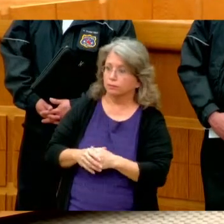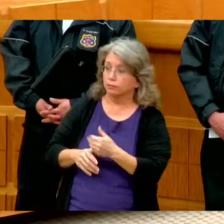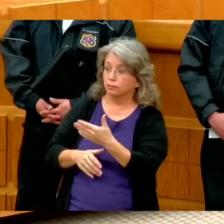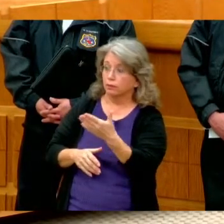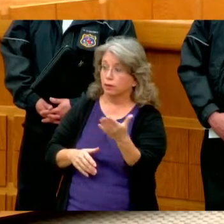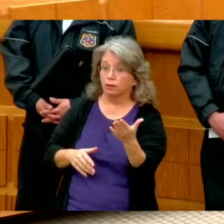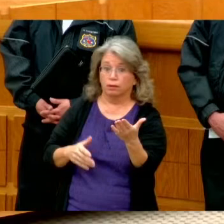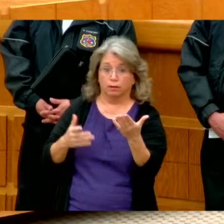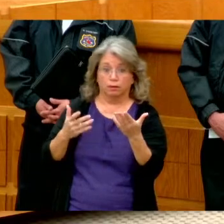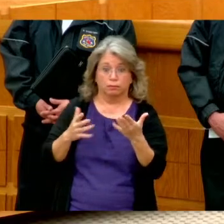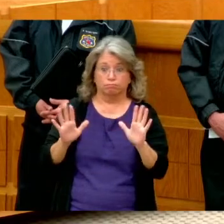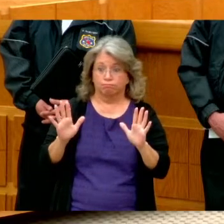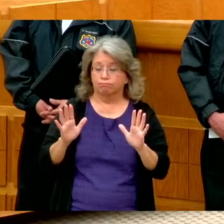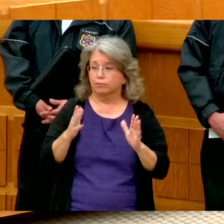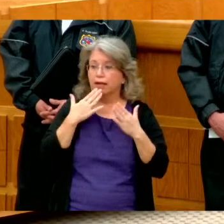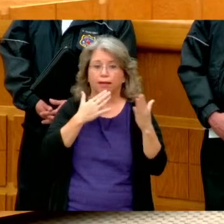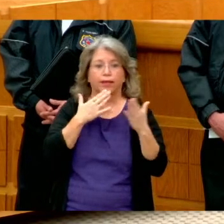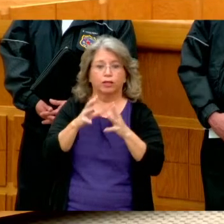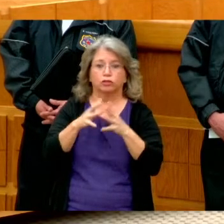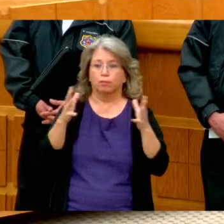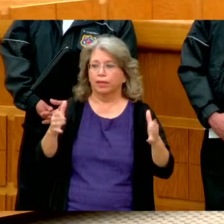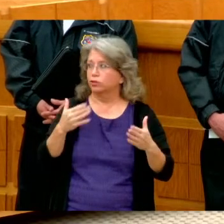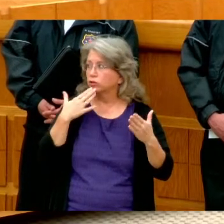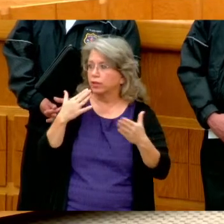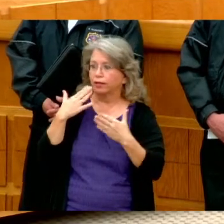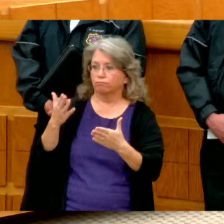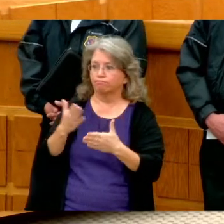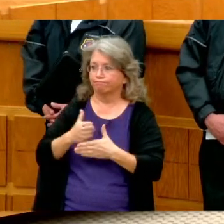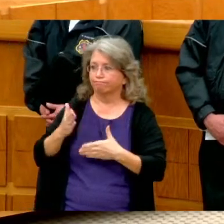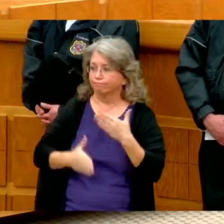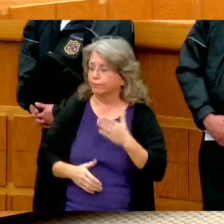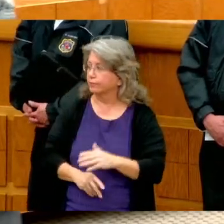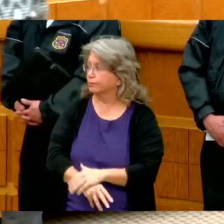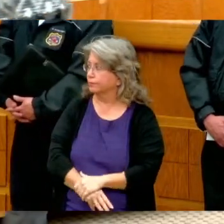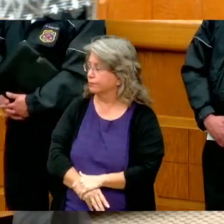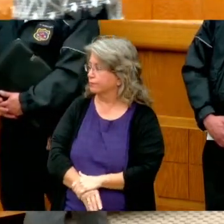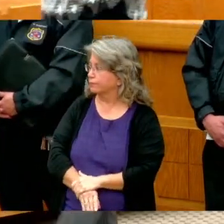Thank you all so much. Thank you all.